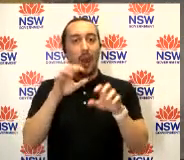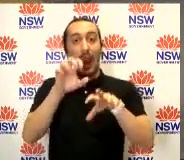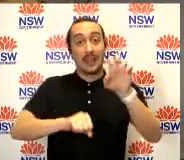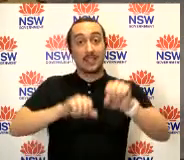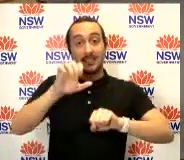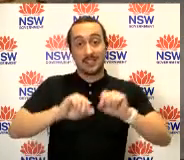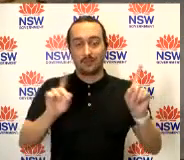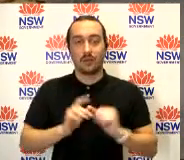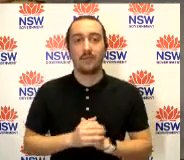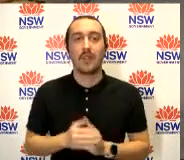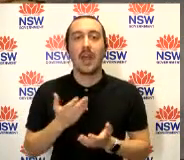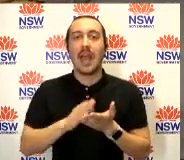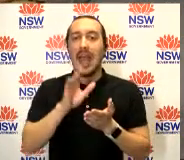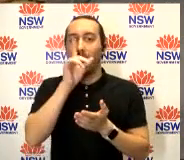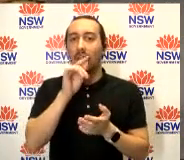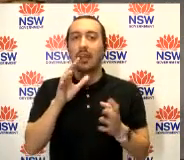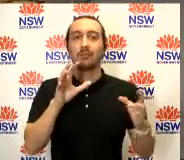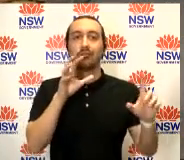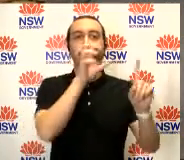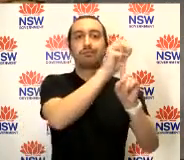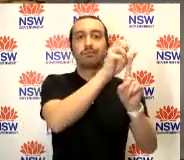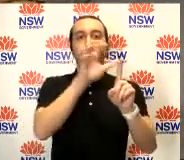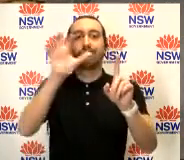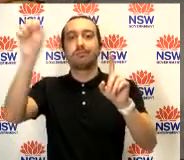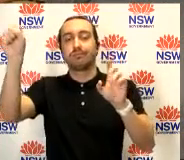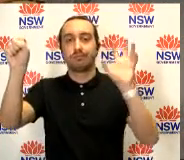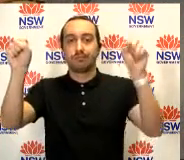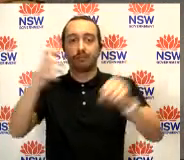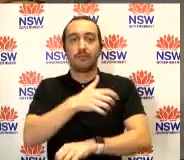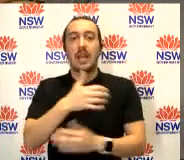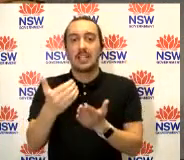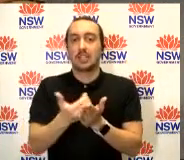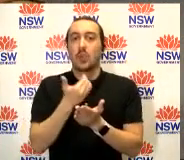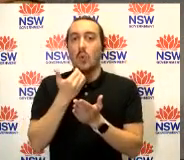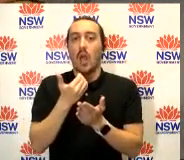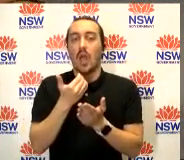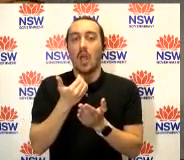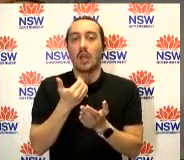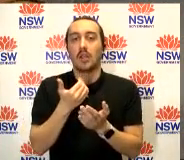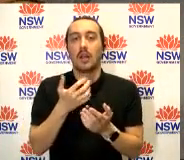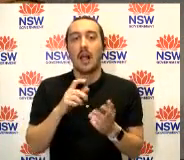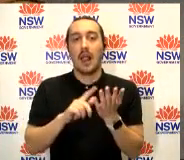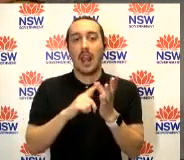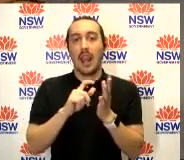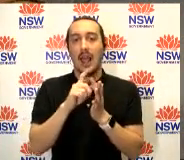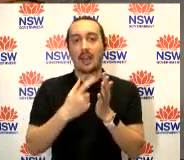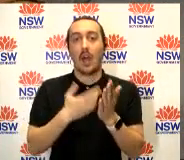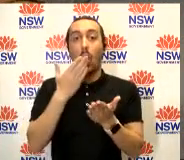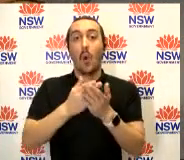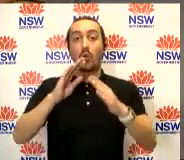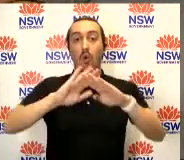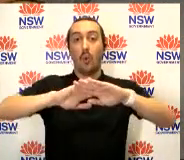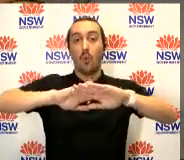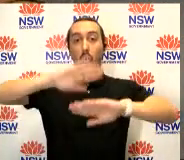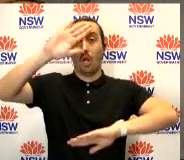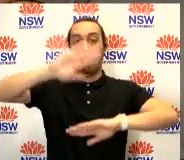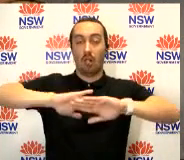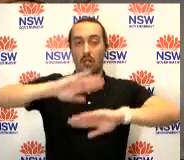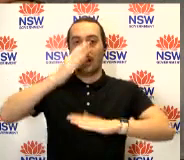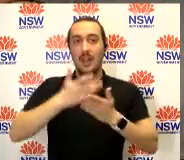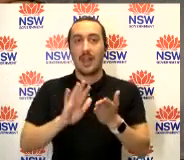do you secure and work from a ladder, so either an extension or a step ladder, up against the wall where the ability